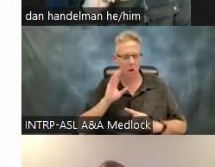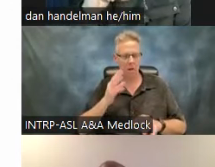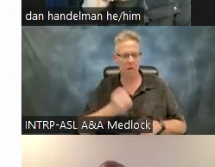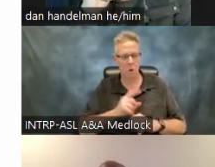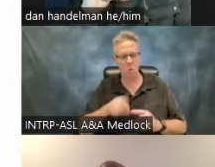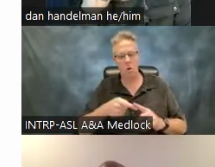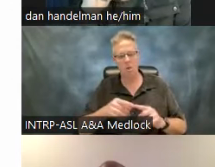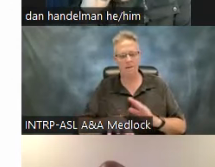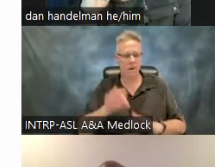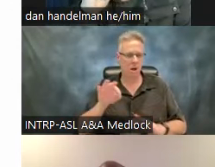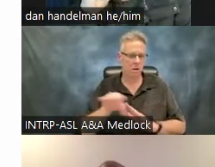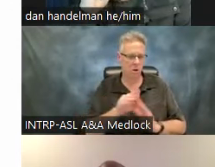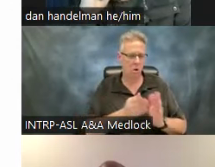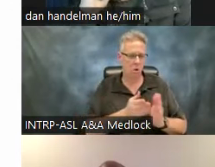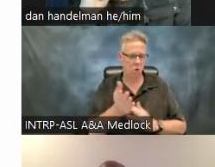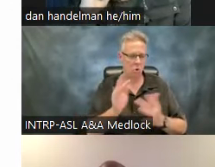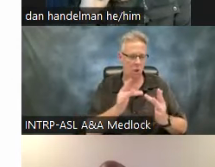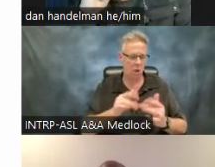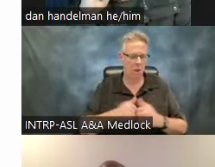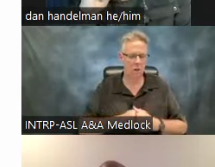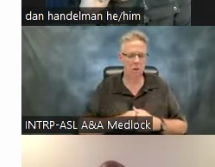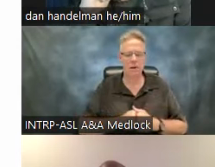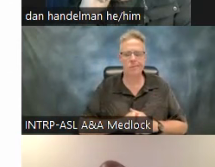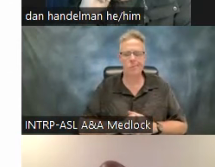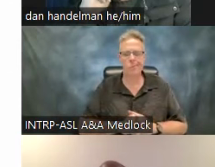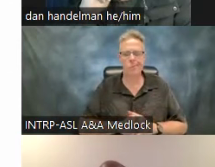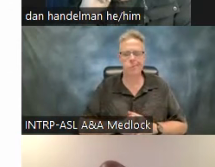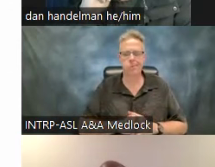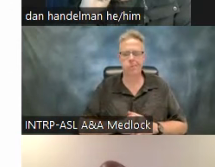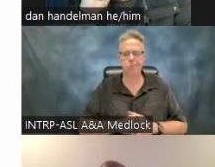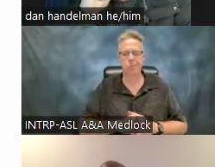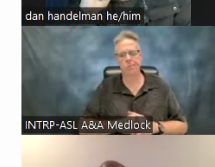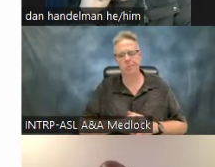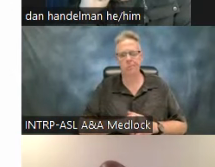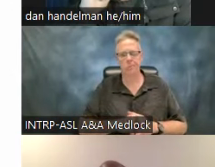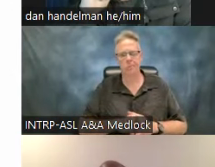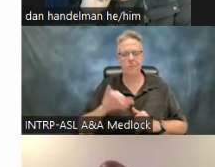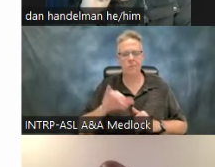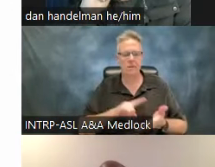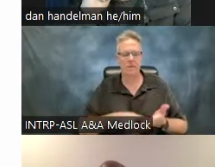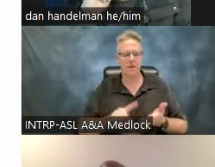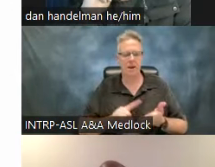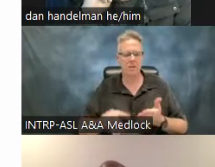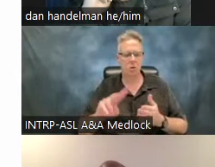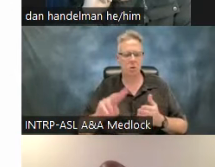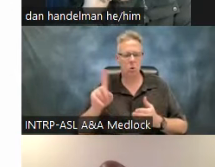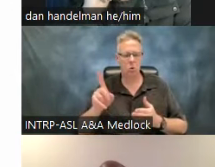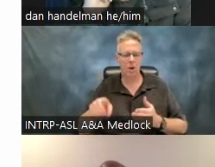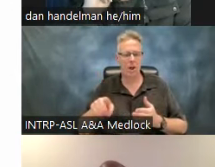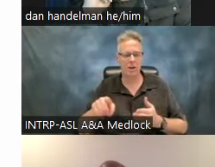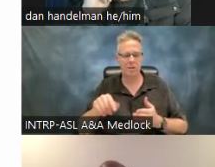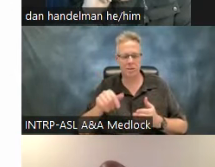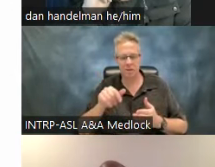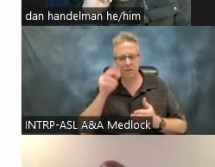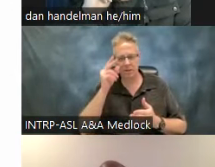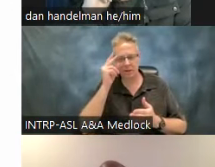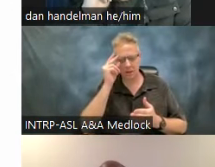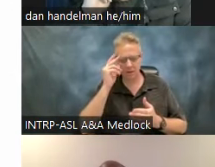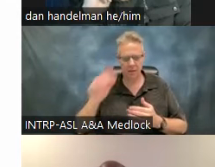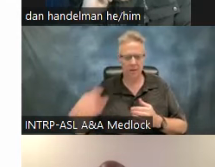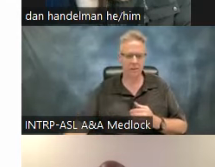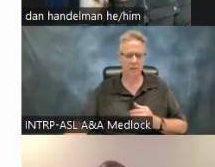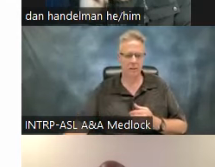video online or anything like that. So to me, that's kind of an investigative question and not an access information question.